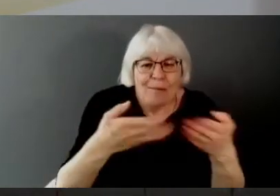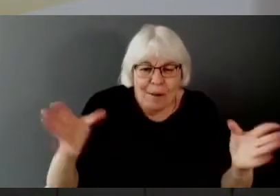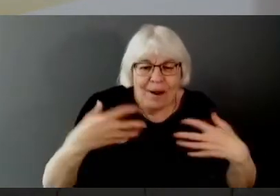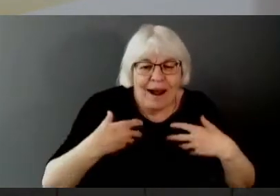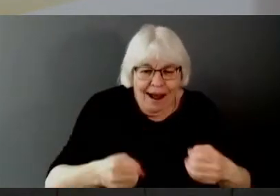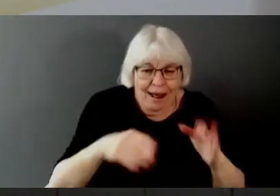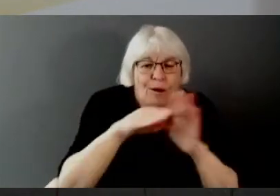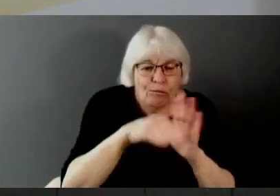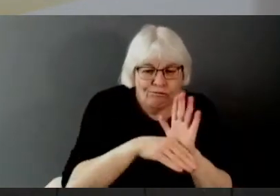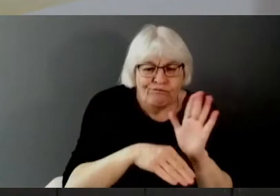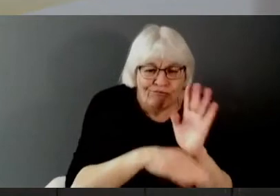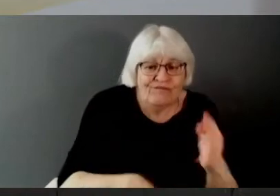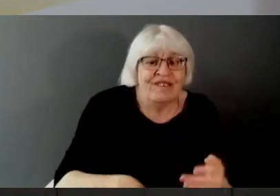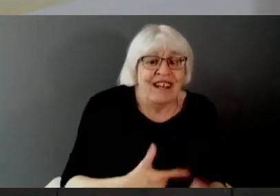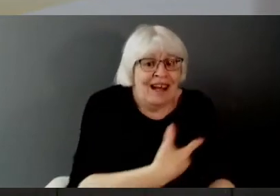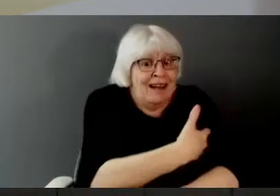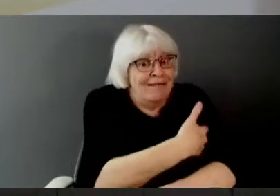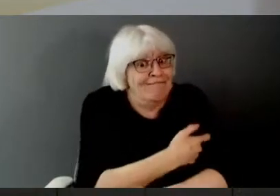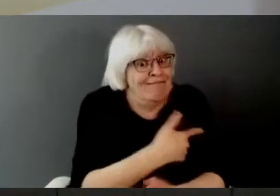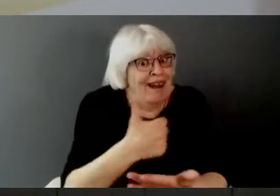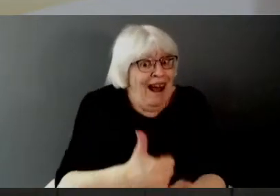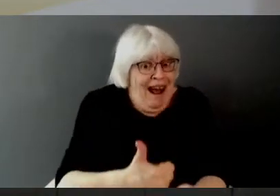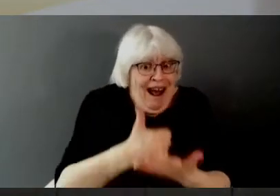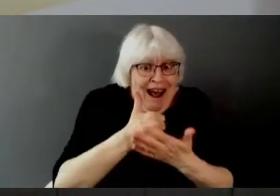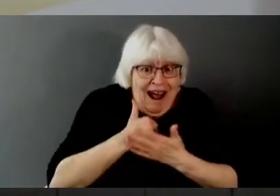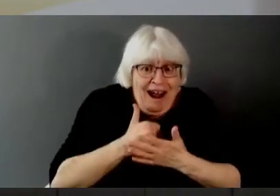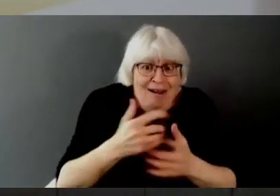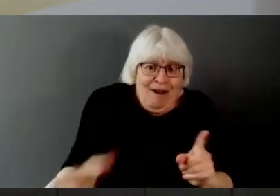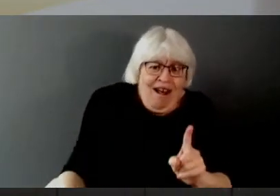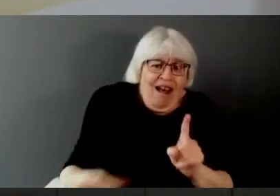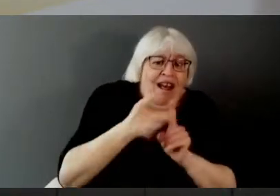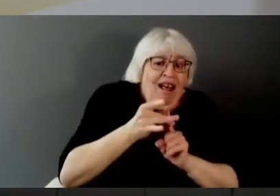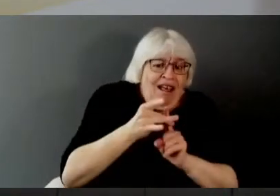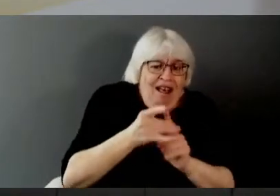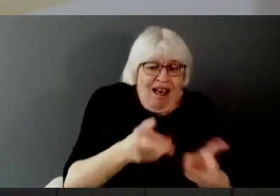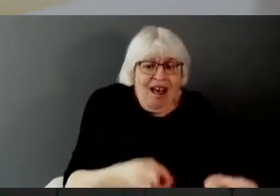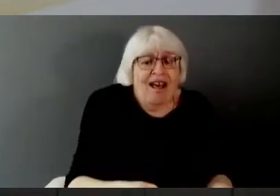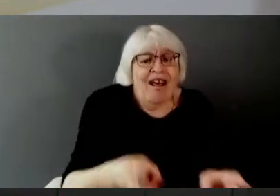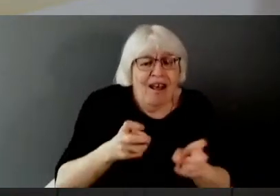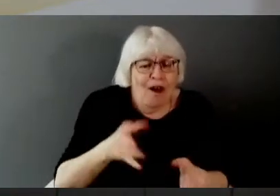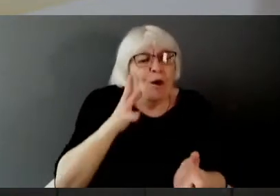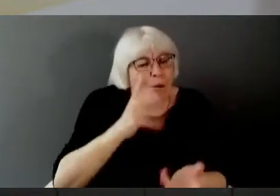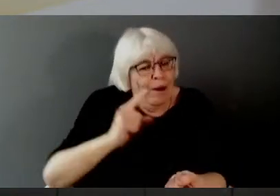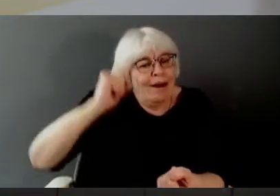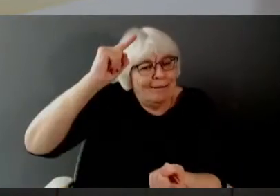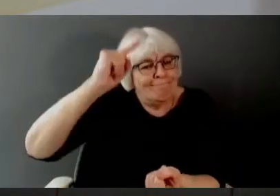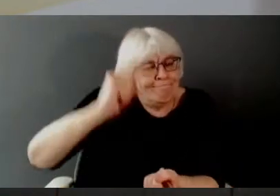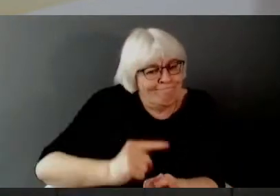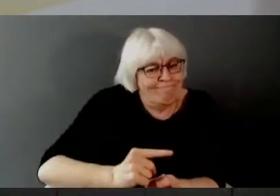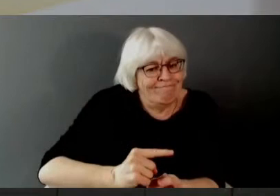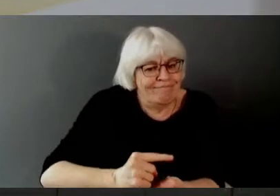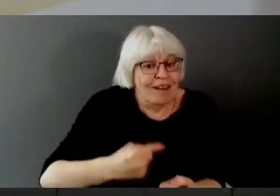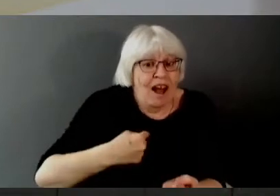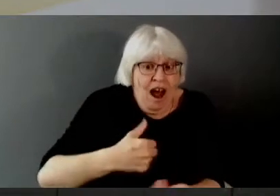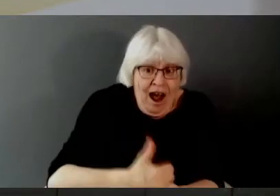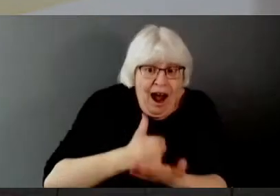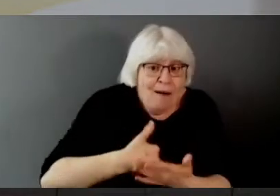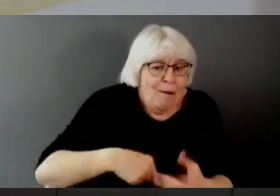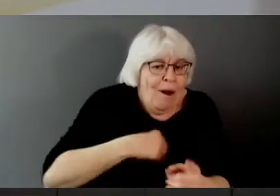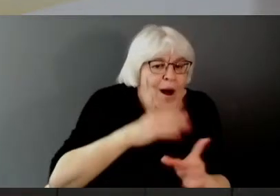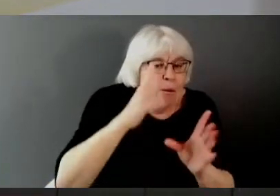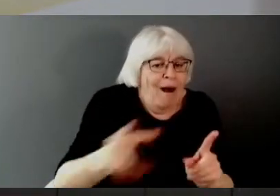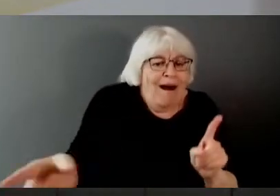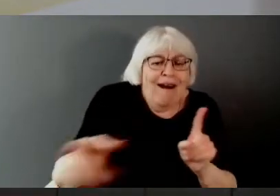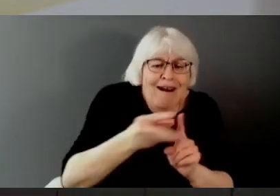health measures reduce the chance of being exposed to the virus and spreading it to others. Together, the vaccine, in tandem with public